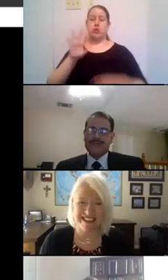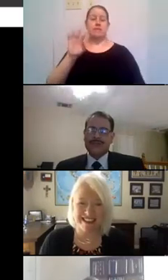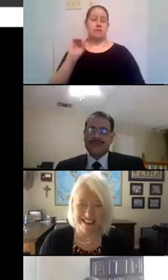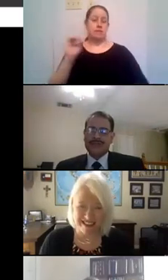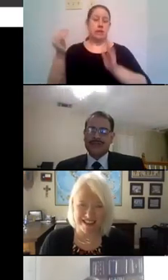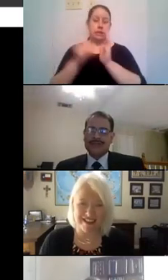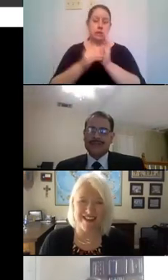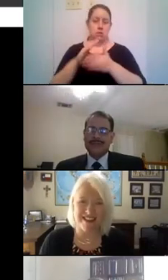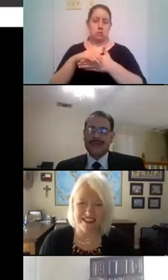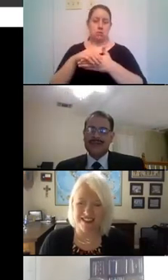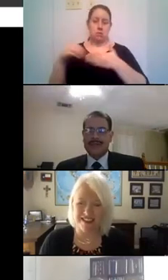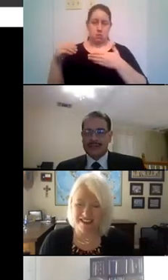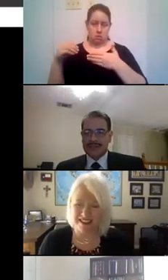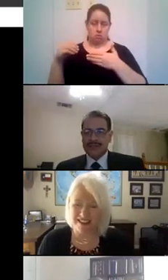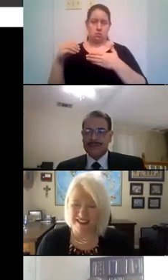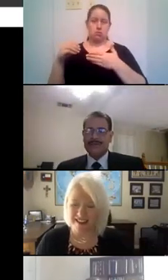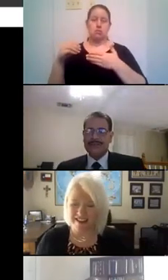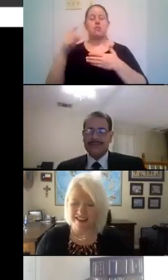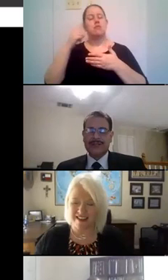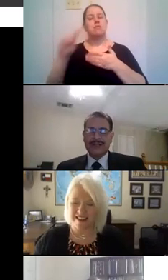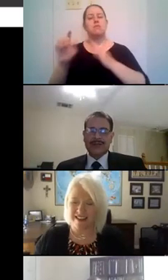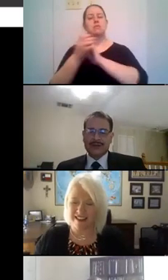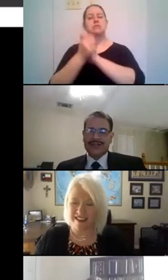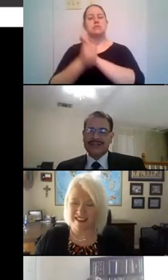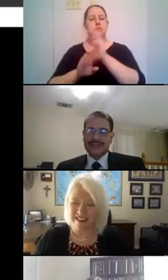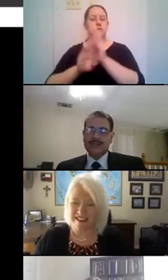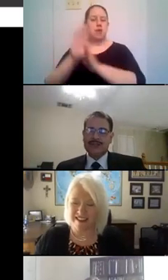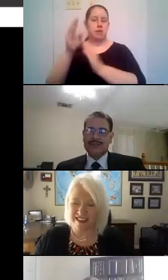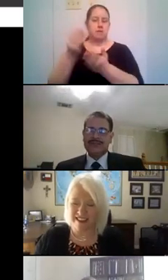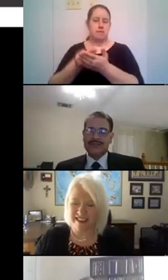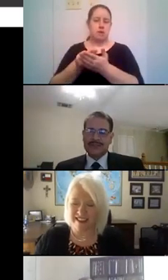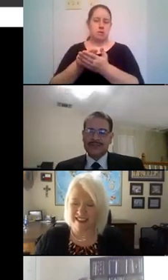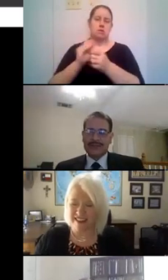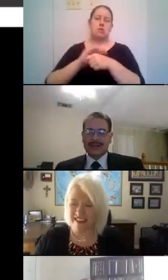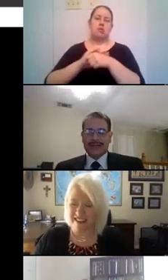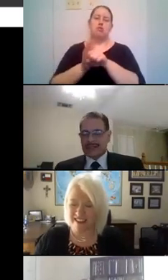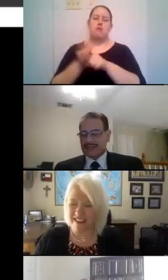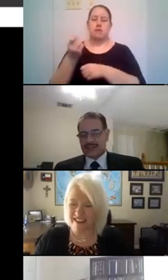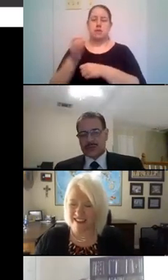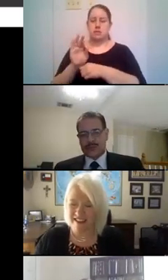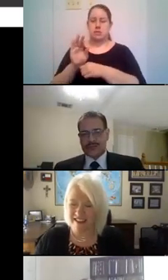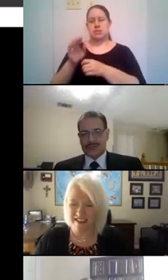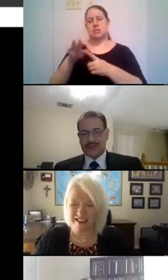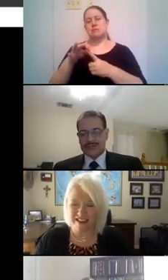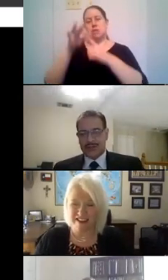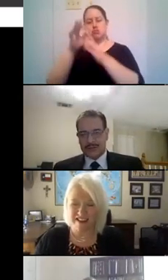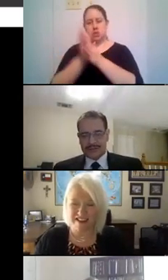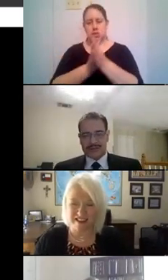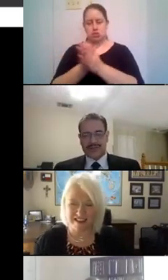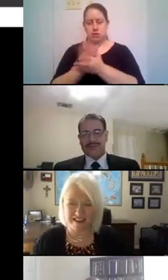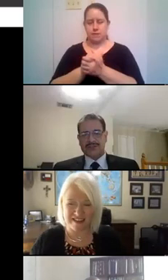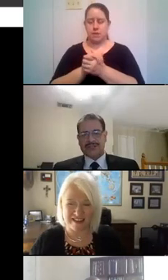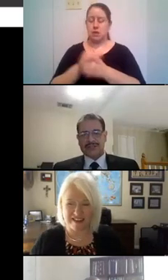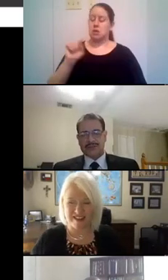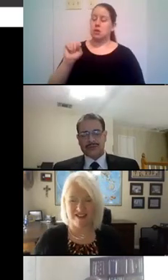$250,000 for the Skills Development Fund COVID-19 special initiative. The Texas Workforce Commission offered us